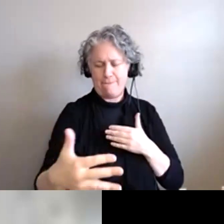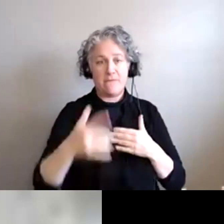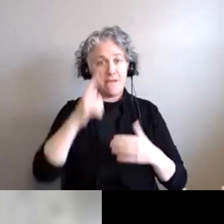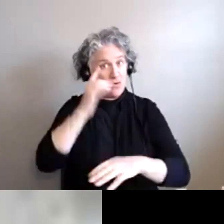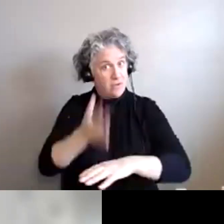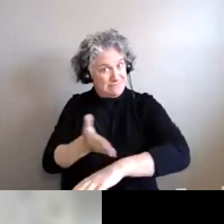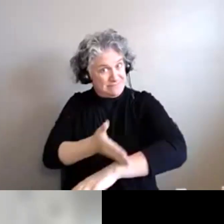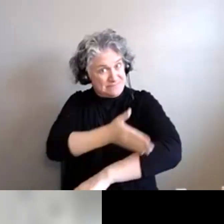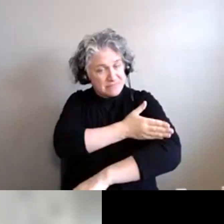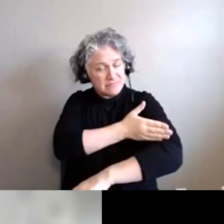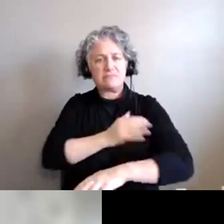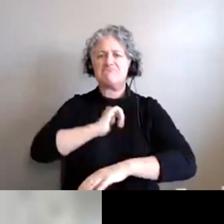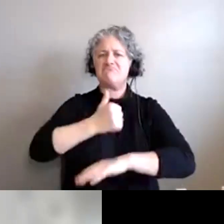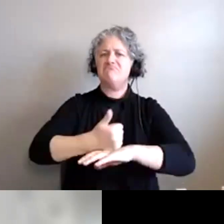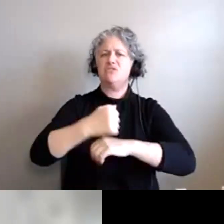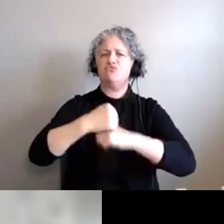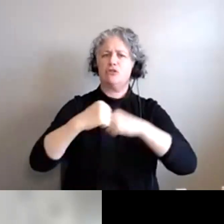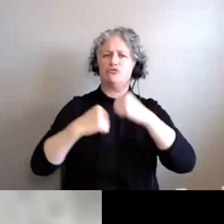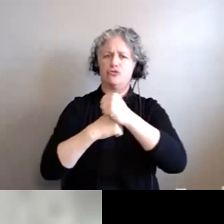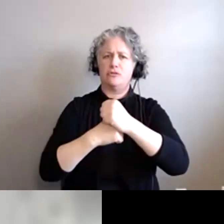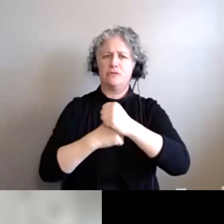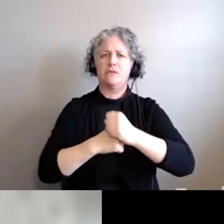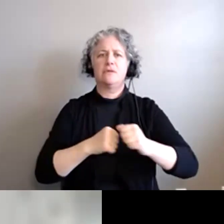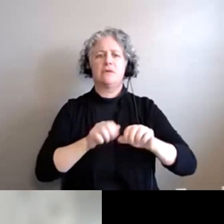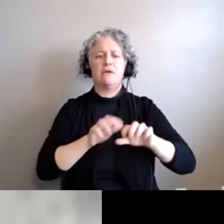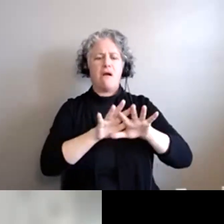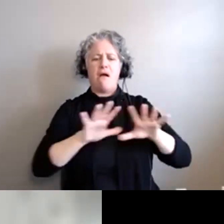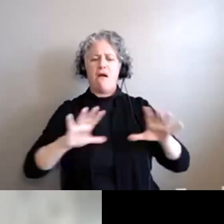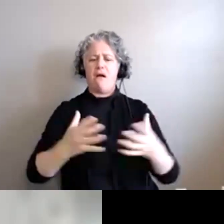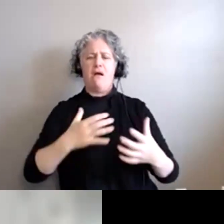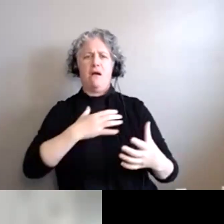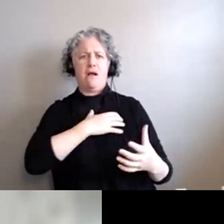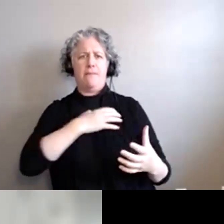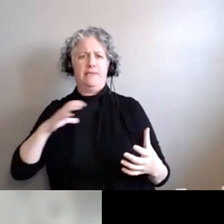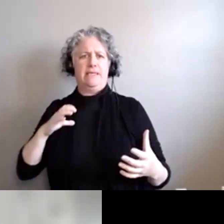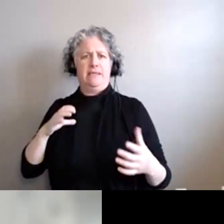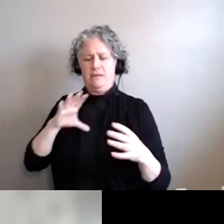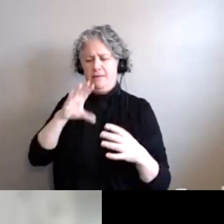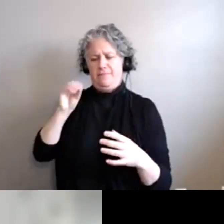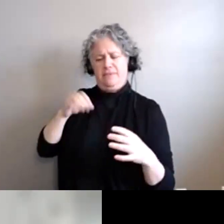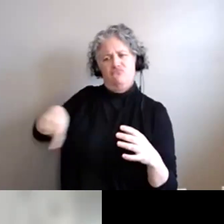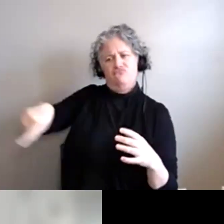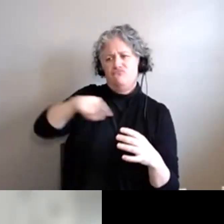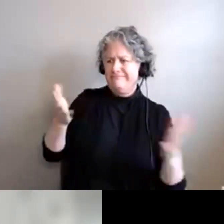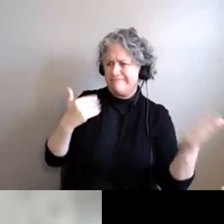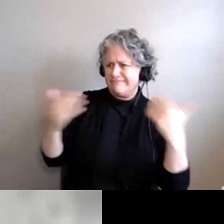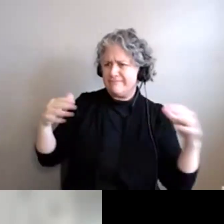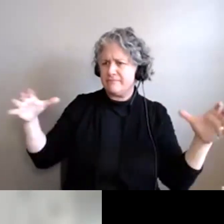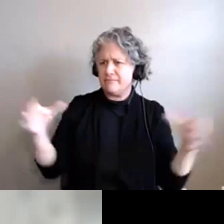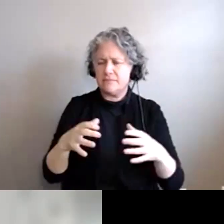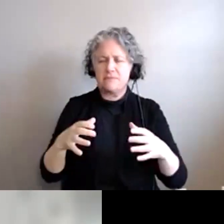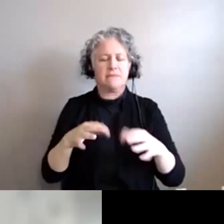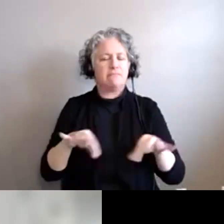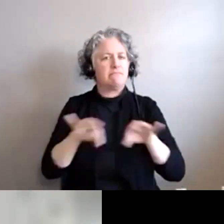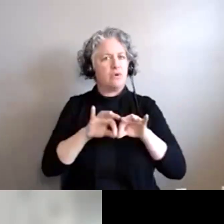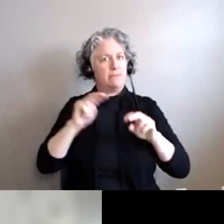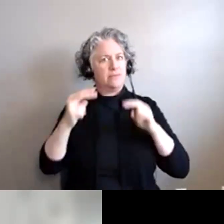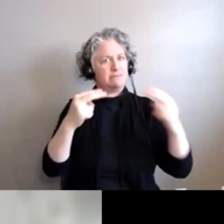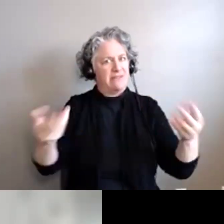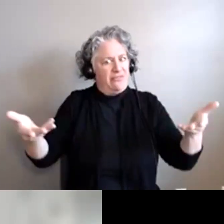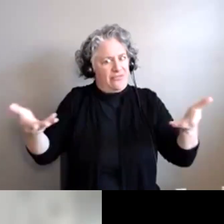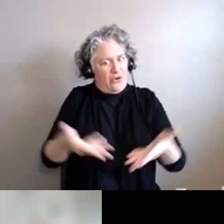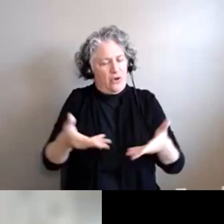We started by bringing voices from across the organization to ensure our path was shaped by multiple perspectives.